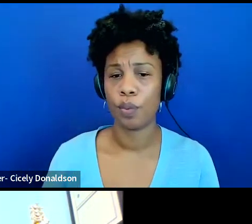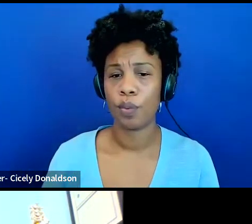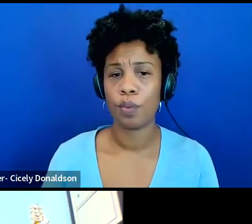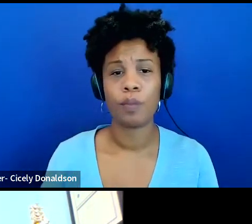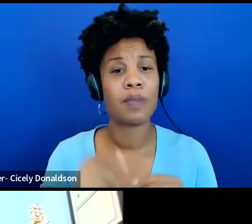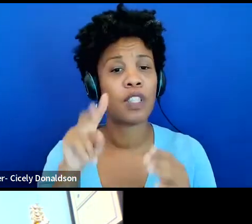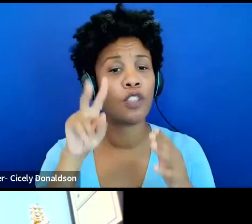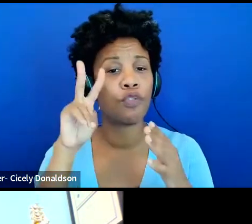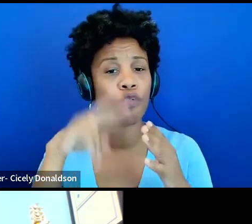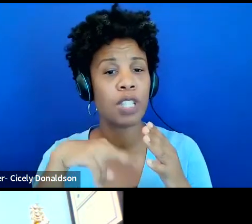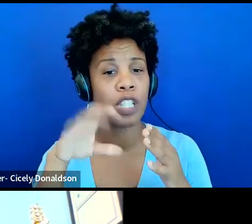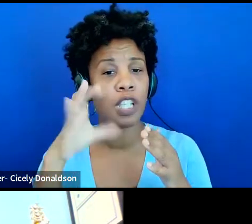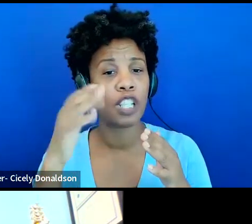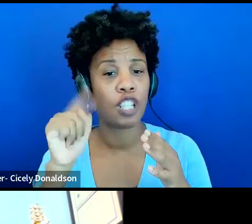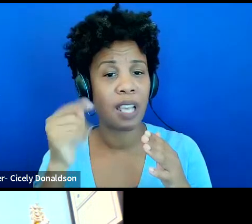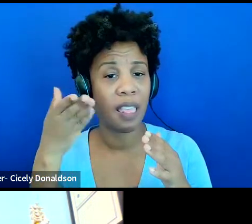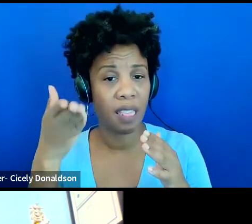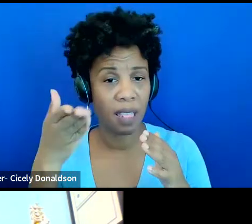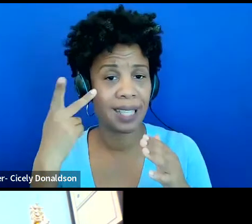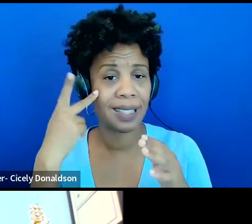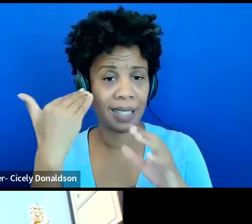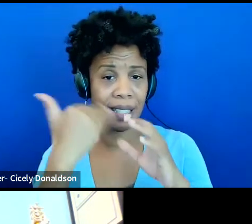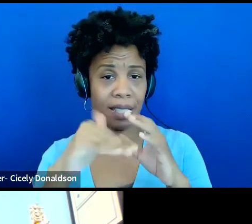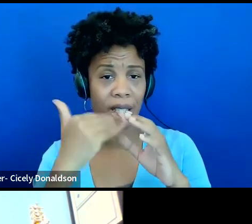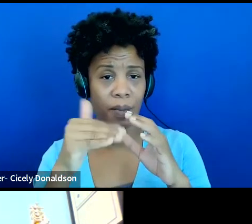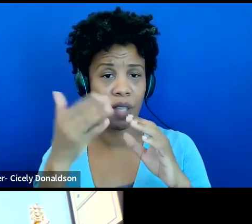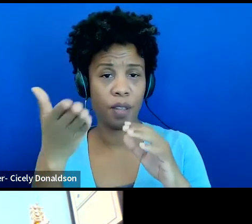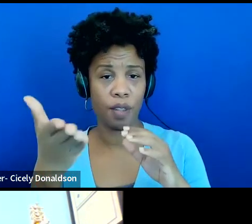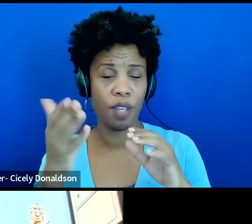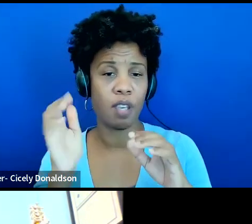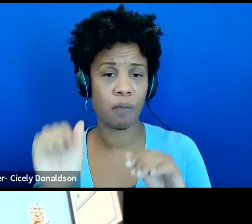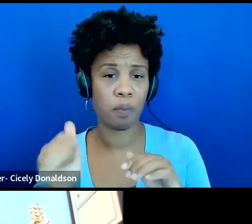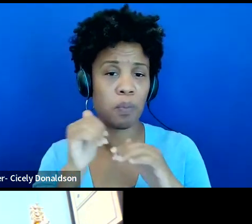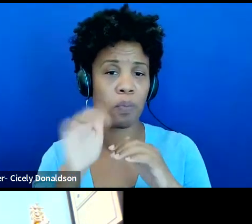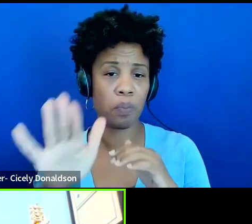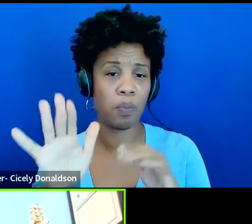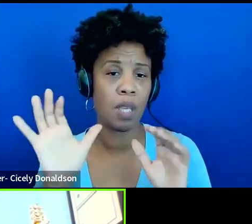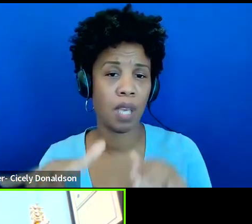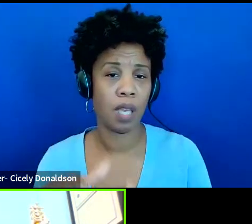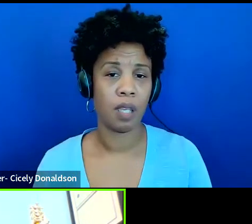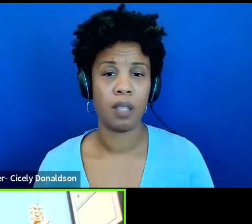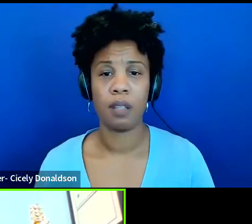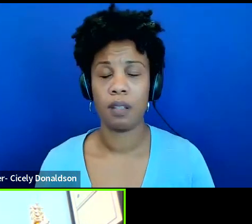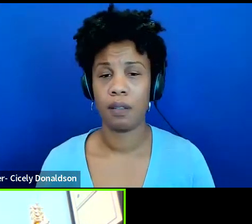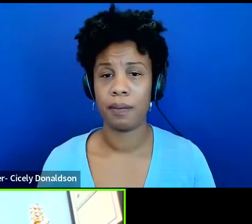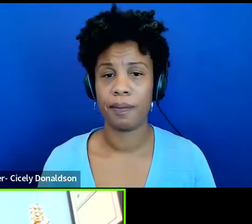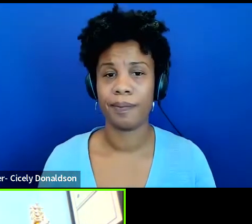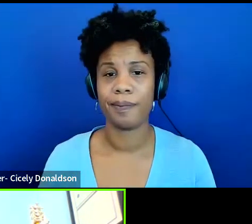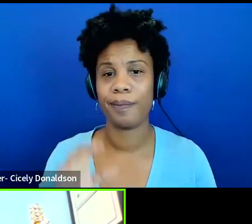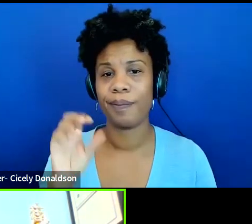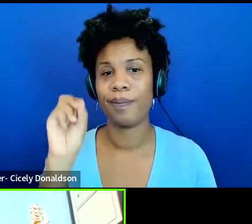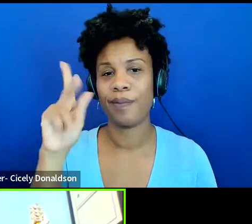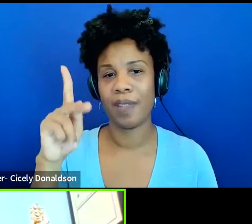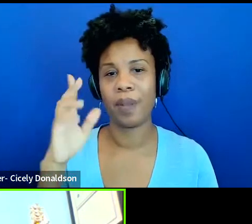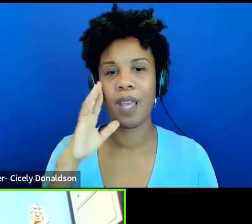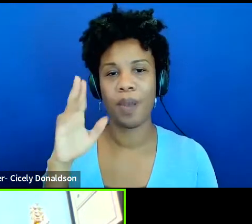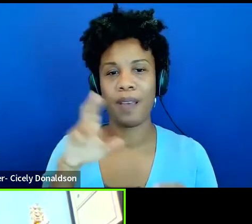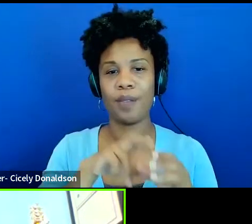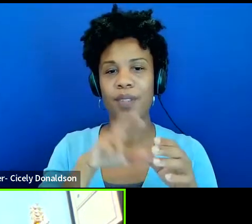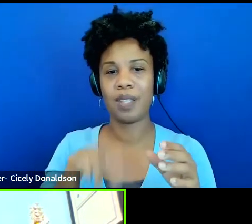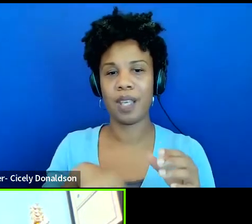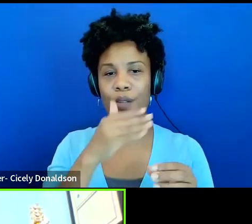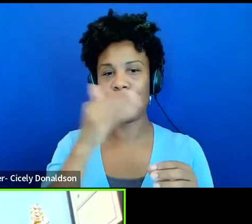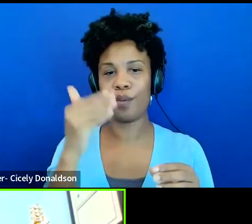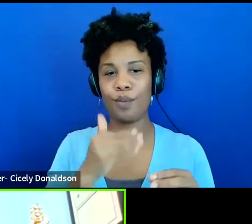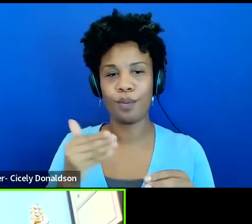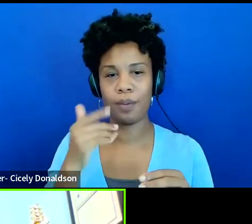the chat and you can email it to that address. All right, but I'm gonna have to sign up completely because I can't access anything once